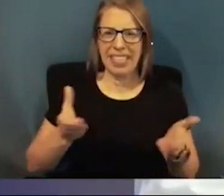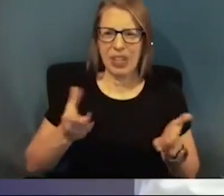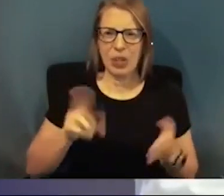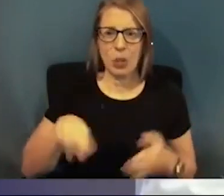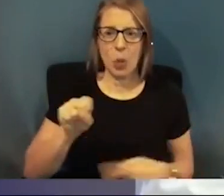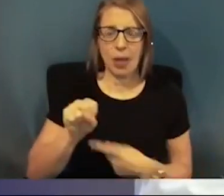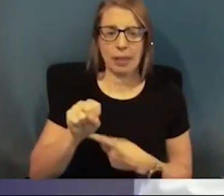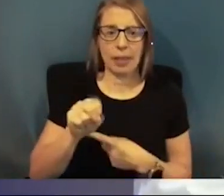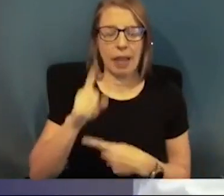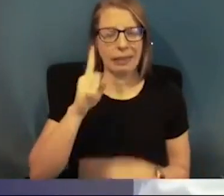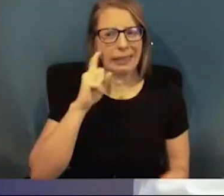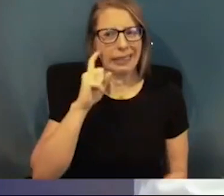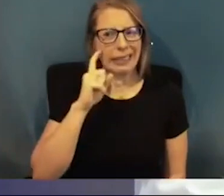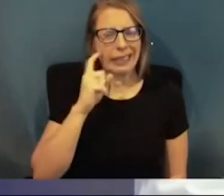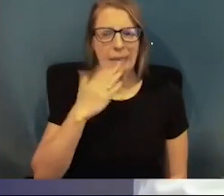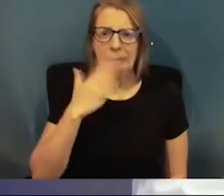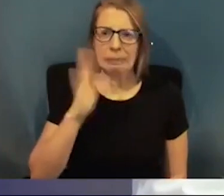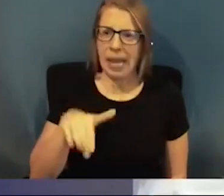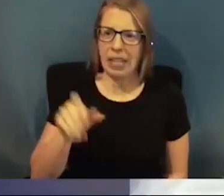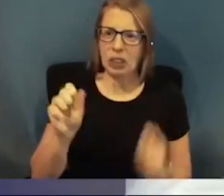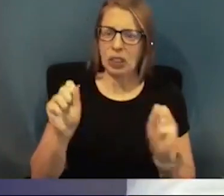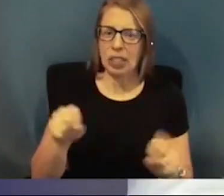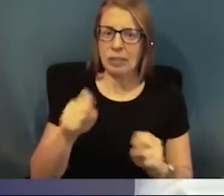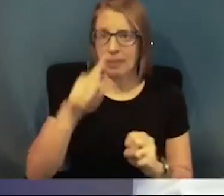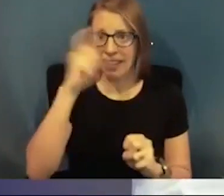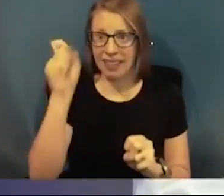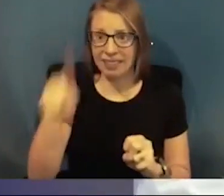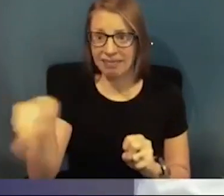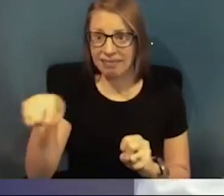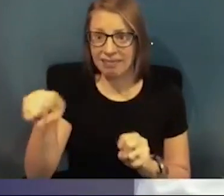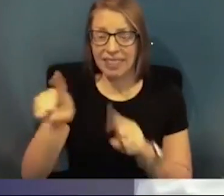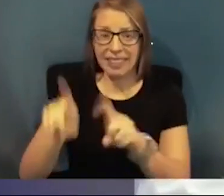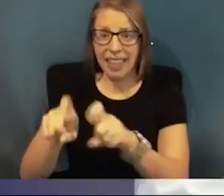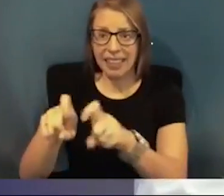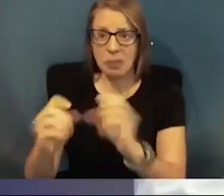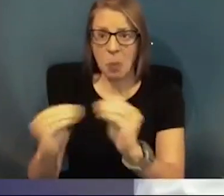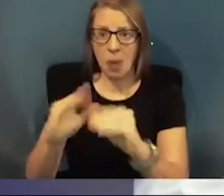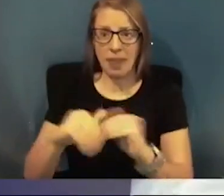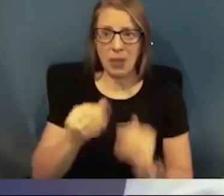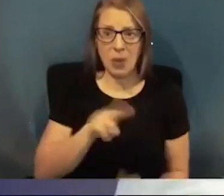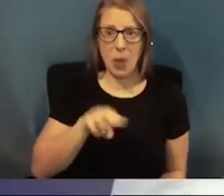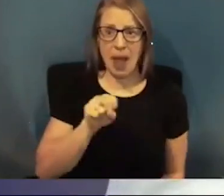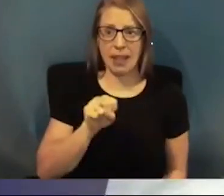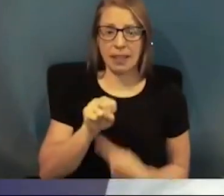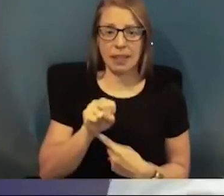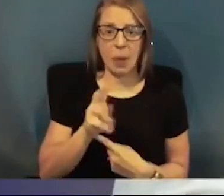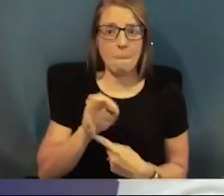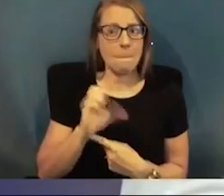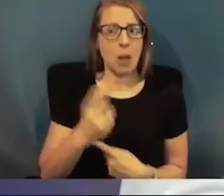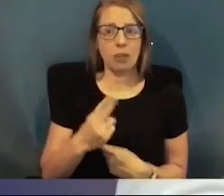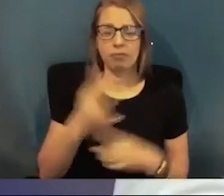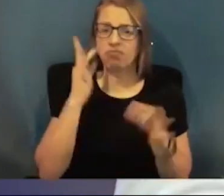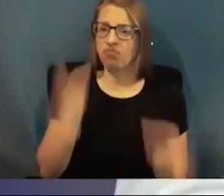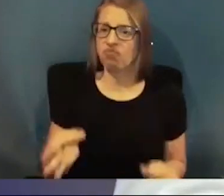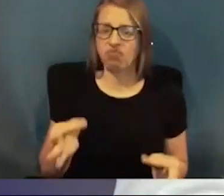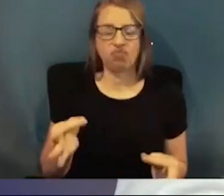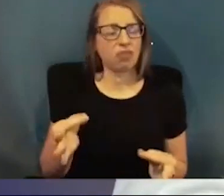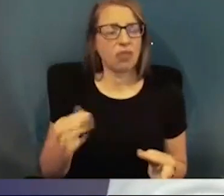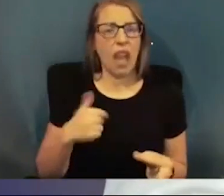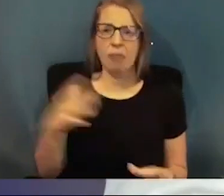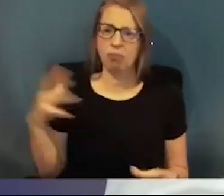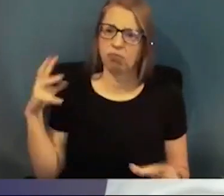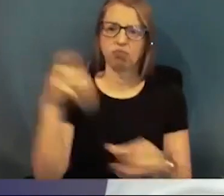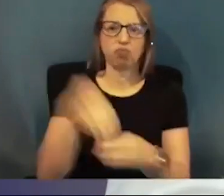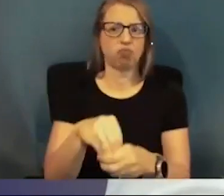bad. And so in March, I decided I've got to be all in. I've got to throw everything I have at this